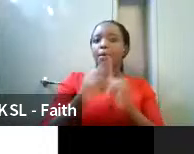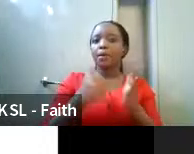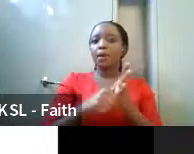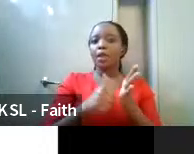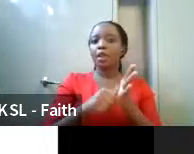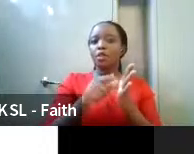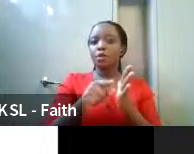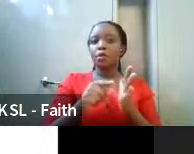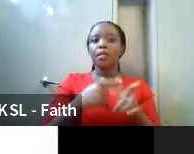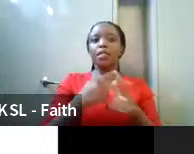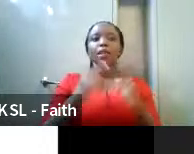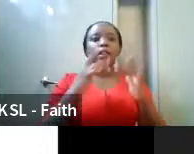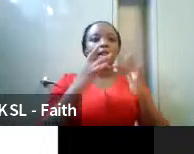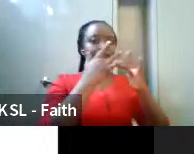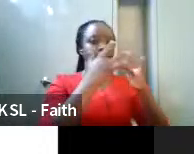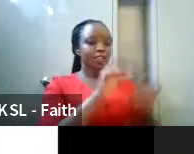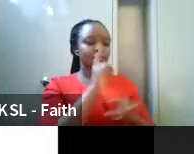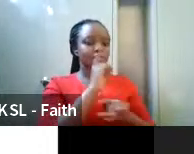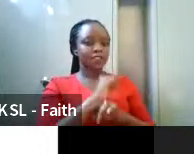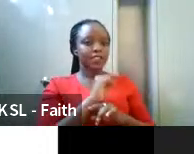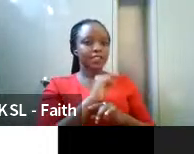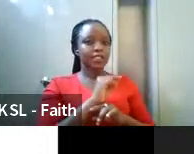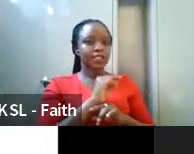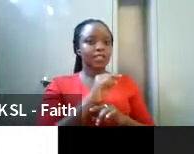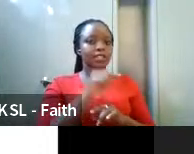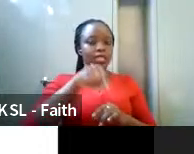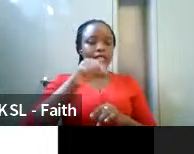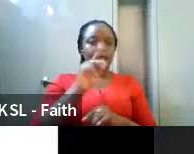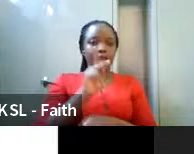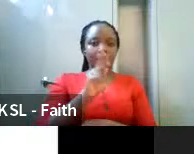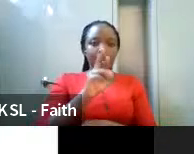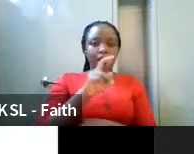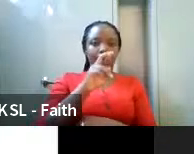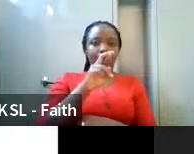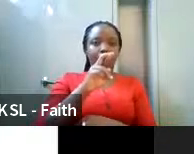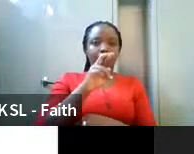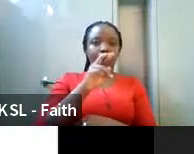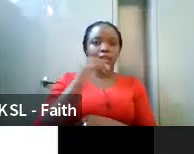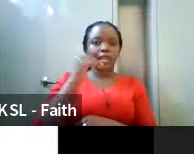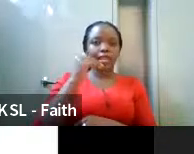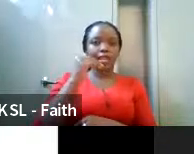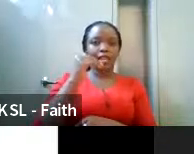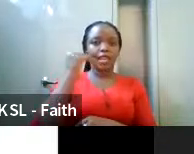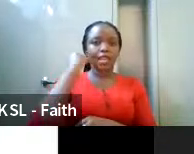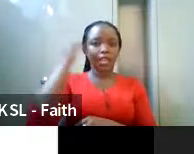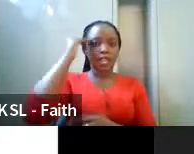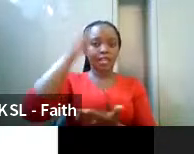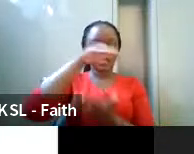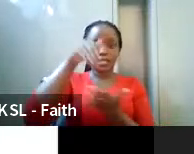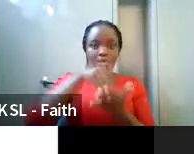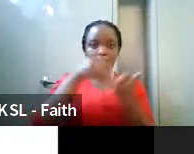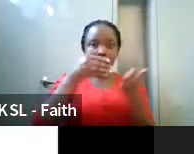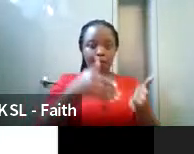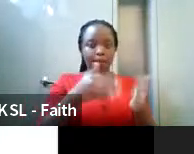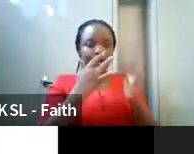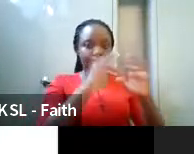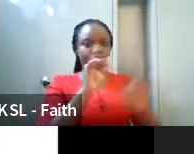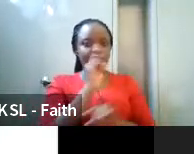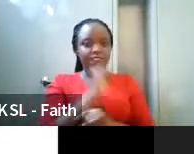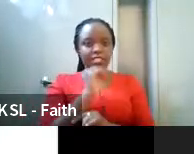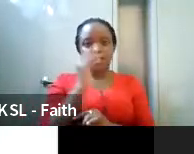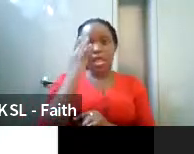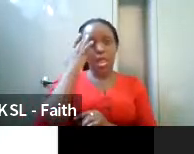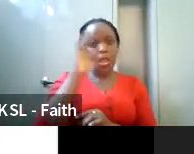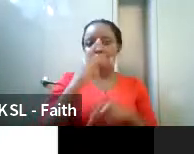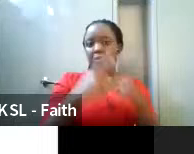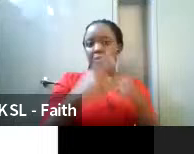mail to Upper Hill, no, to Times Tower to to speed up the I don't know the